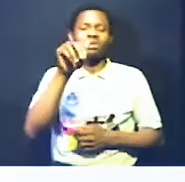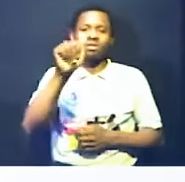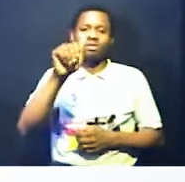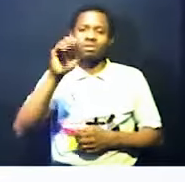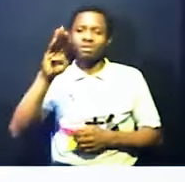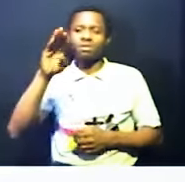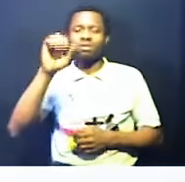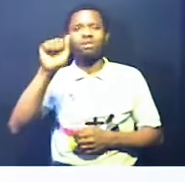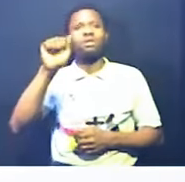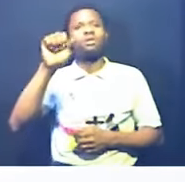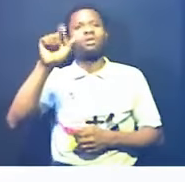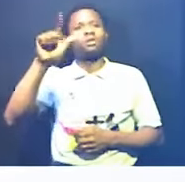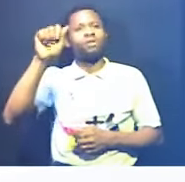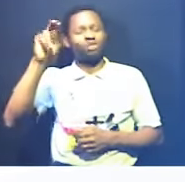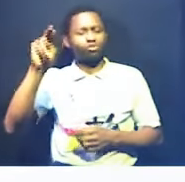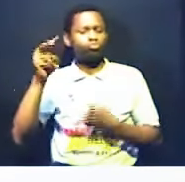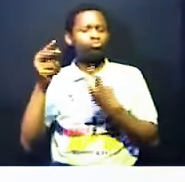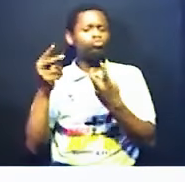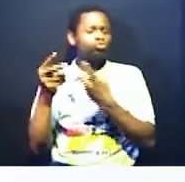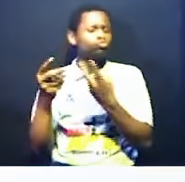So